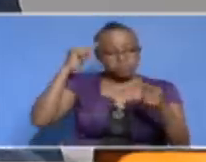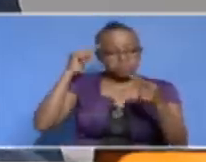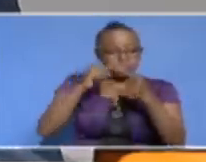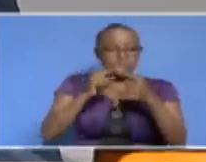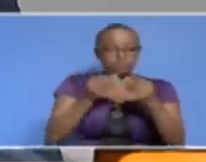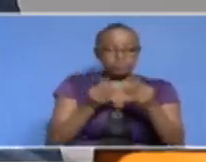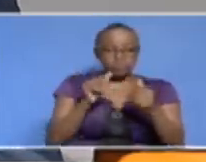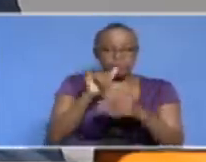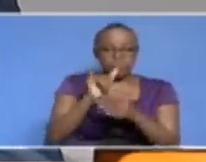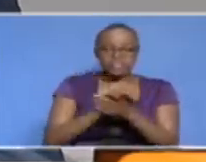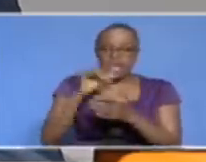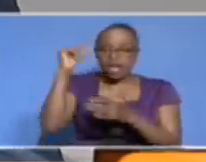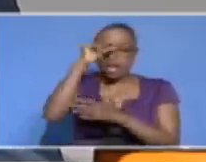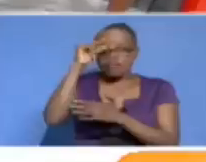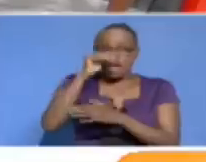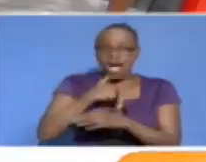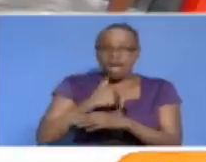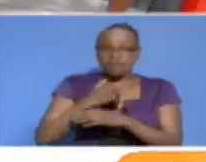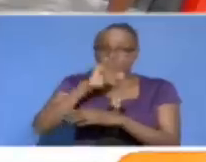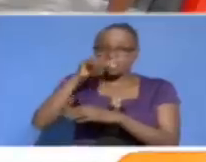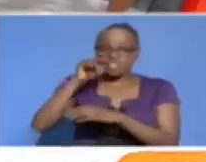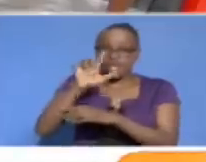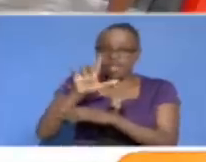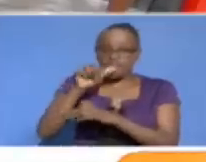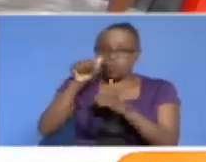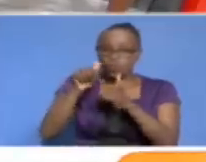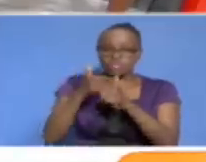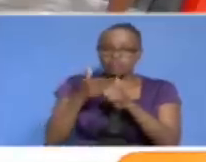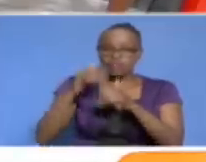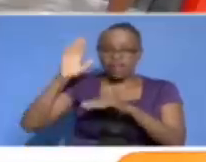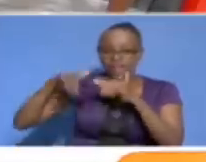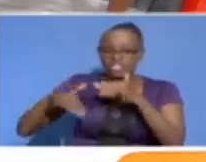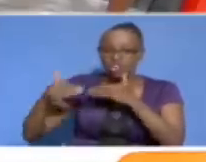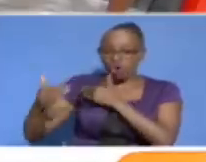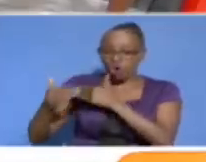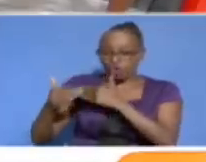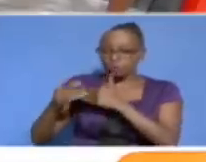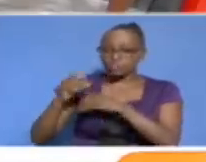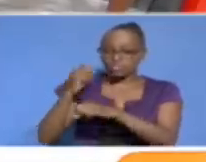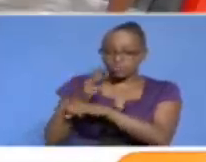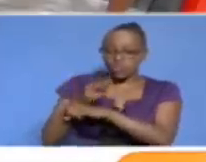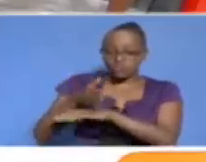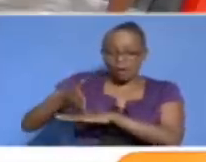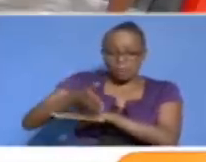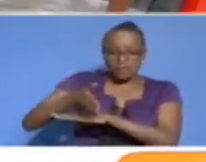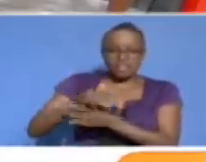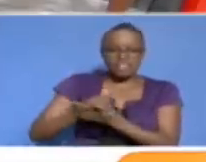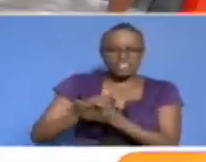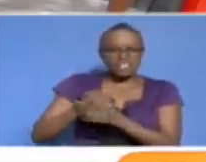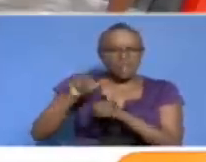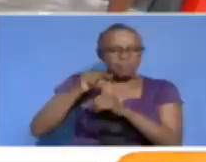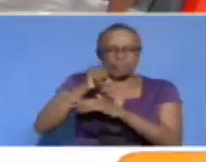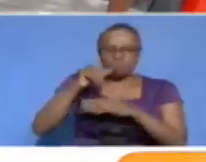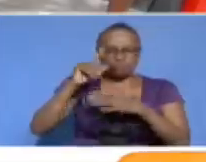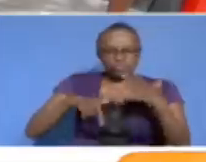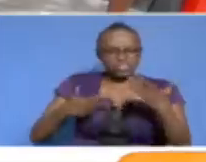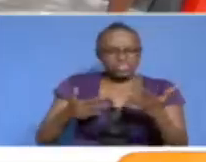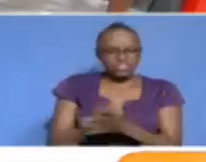deal with that. Governor, I've never had a JK Live that's gone this late. It's almost midnight. Yes. What is it about you?